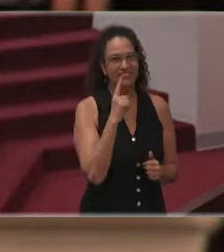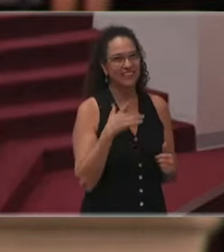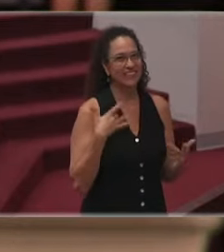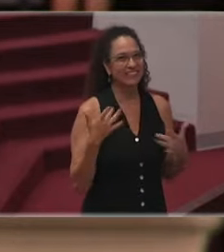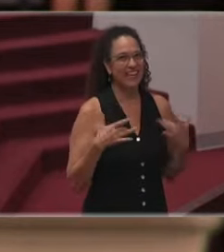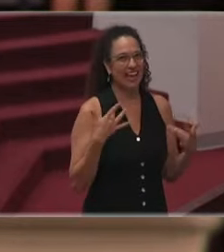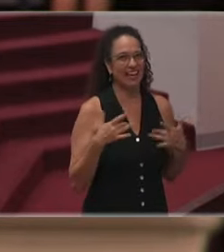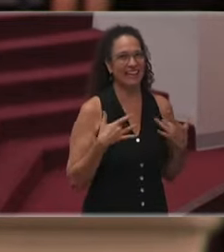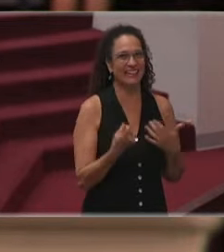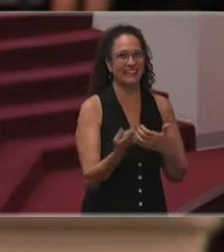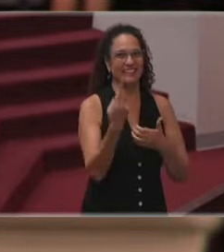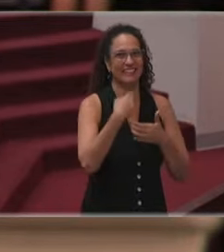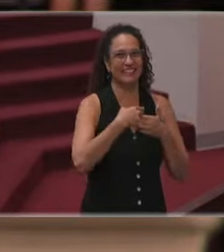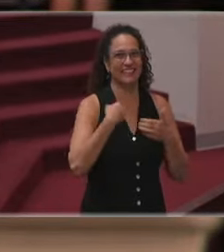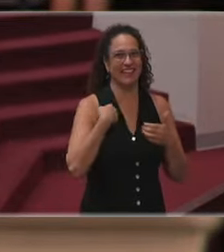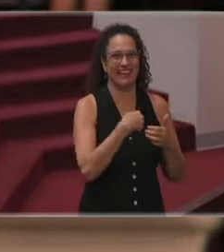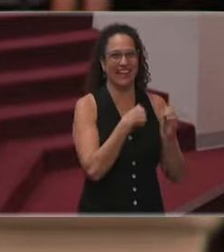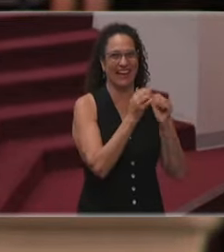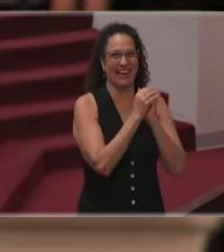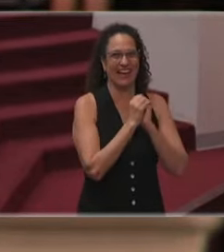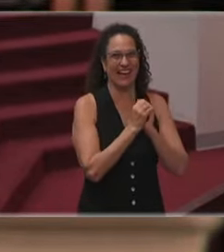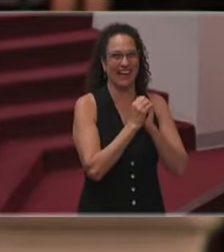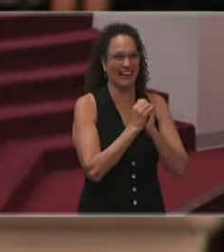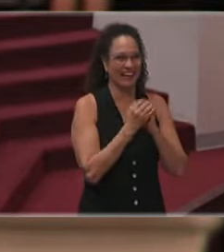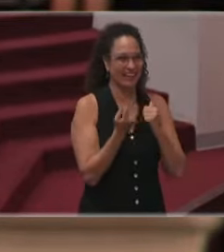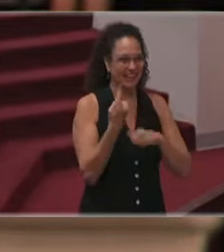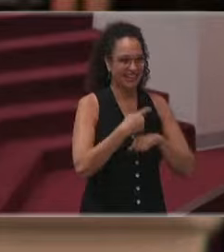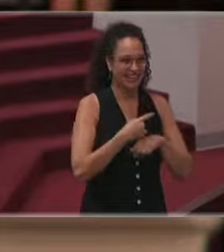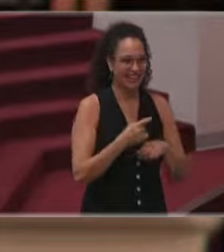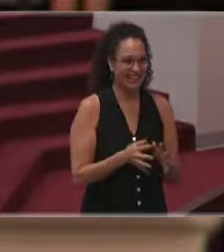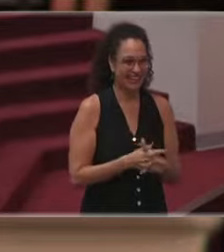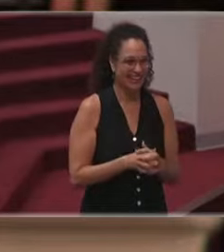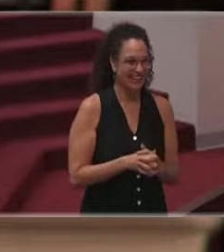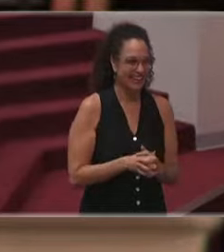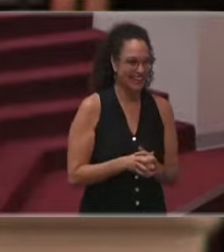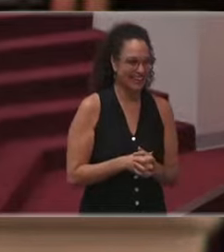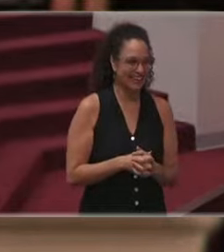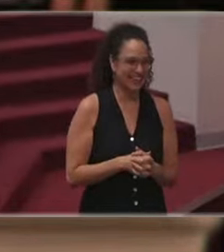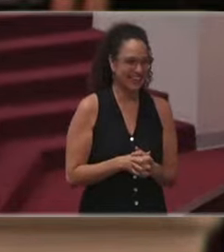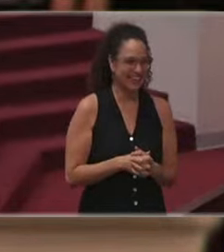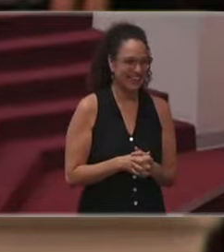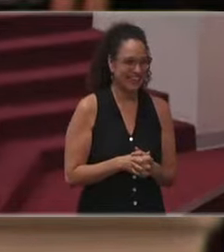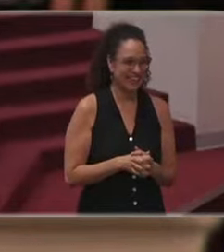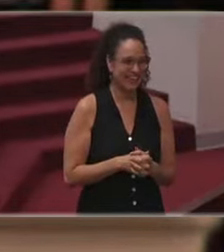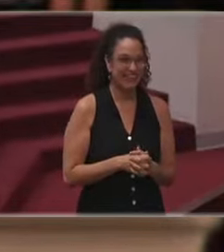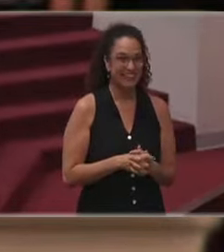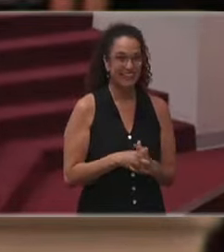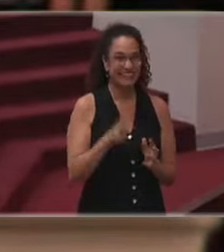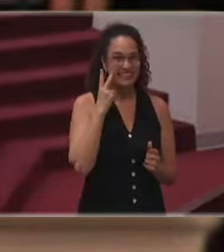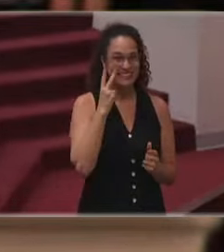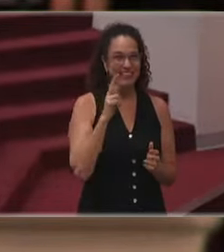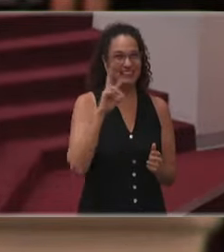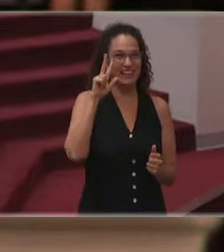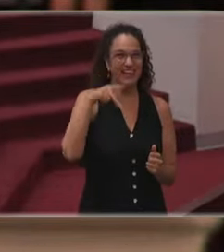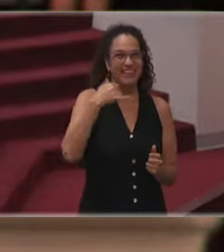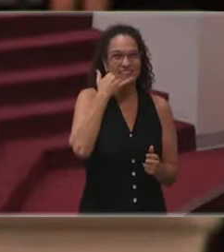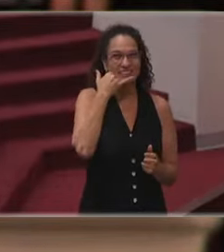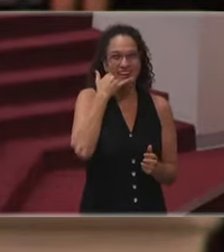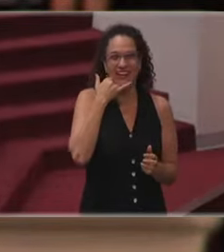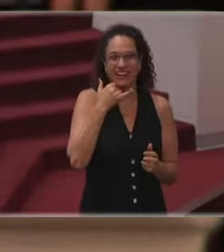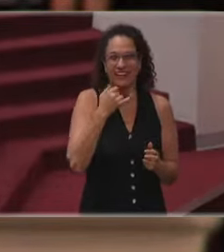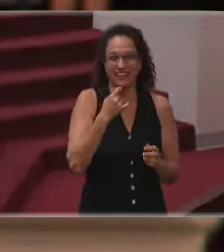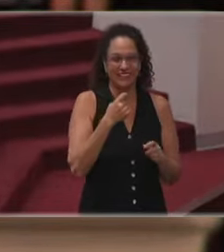you in worship today. God bless you. Thank you. See, just pick up the phone and call a senior, or